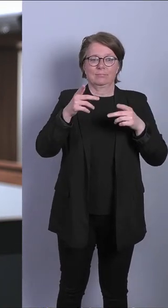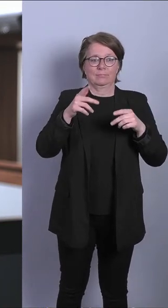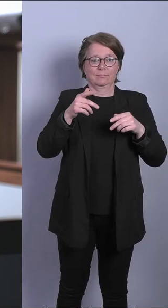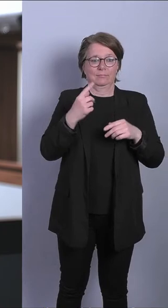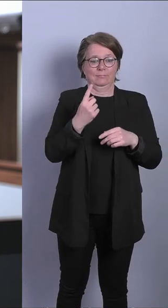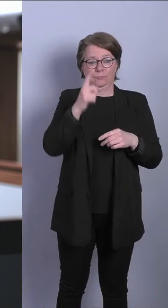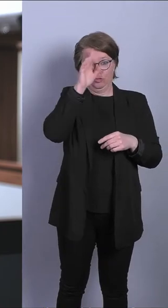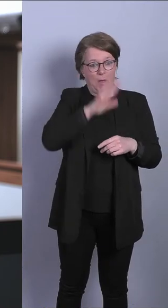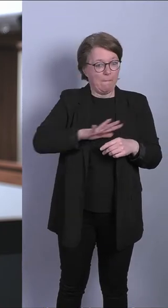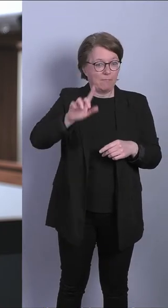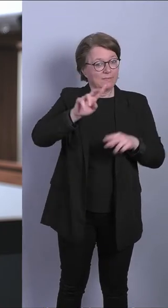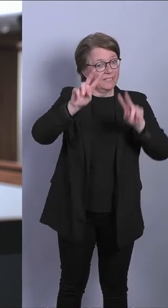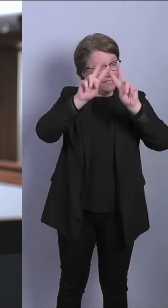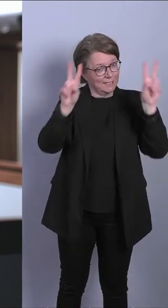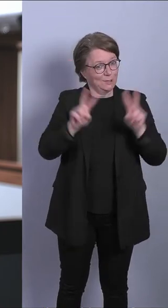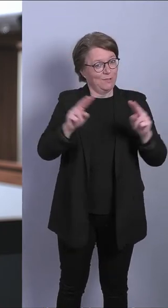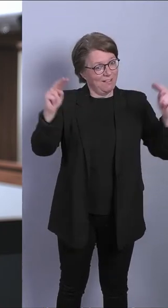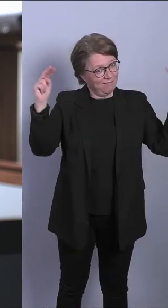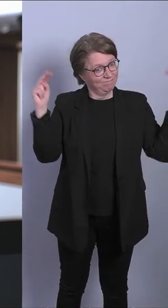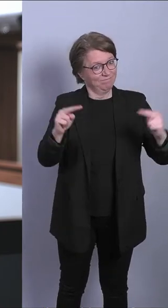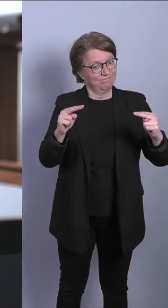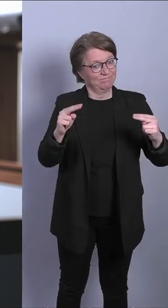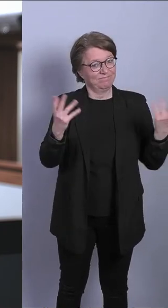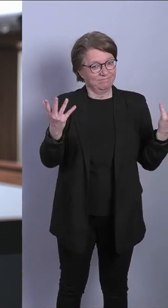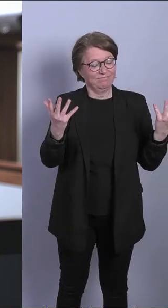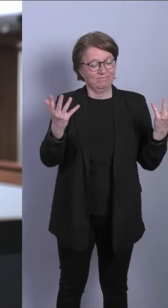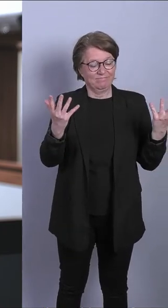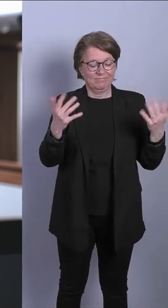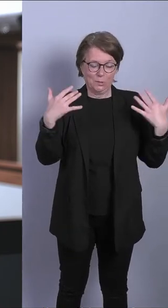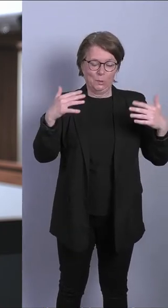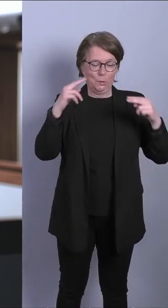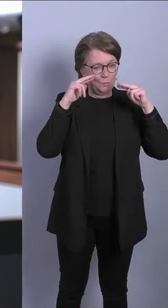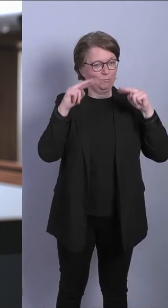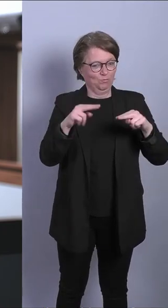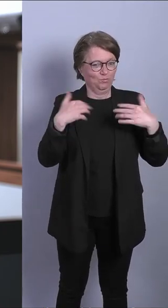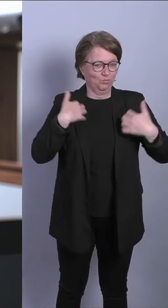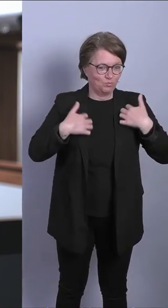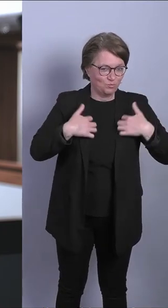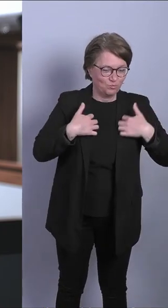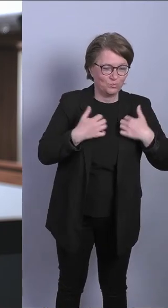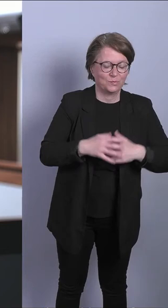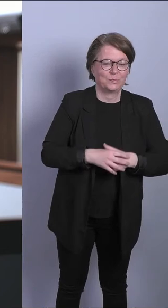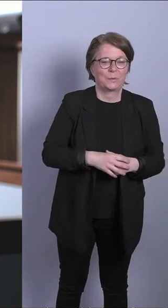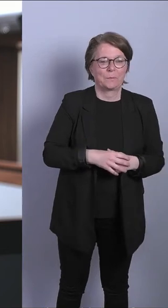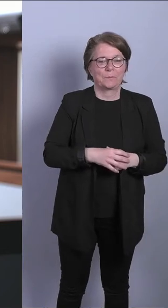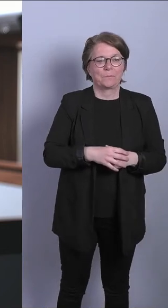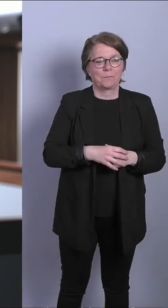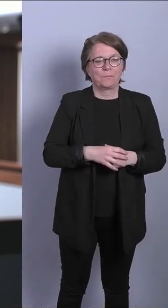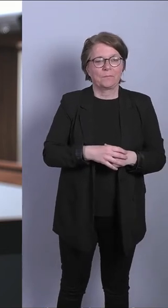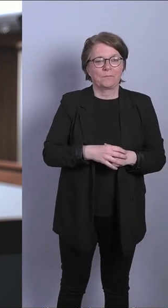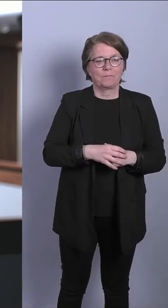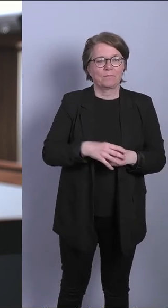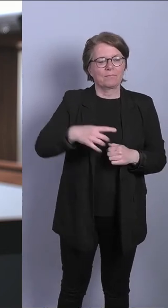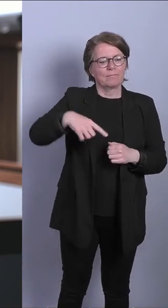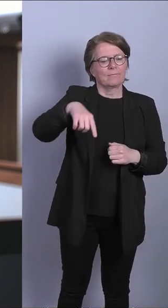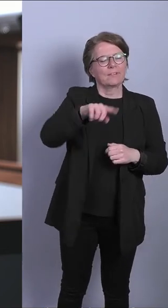show us and the whole world that it is not only about giving the best.